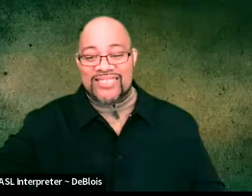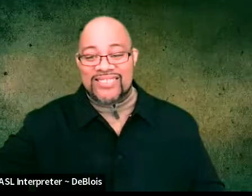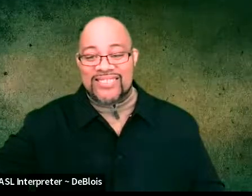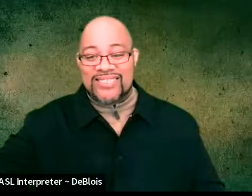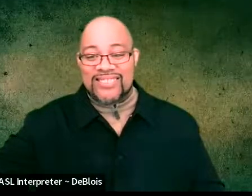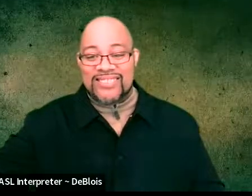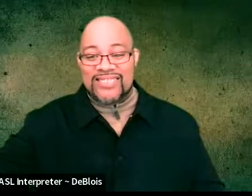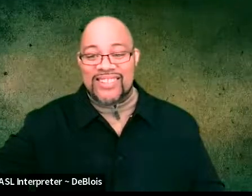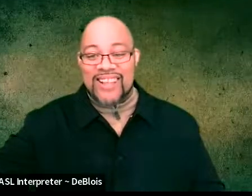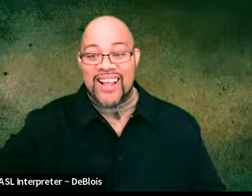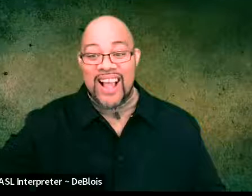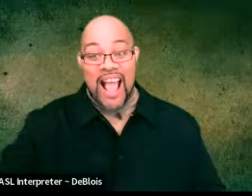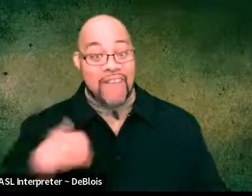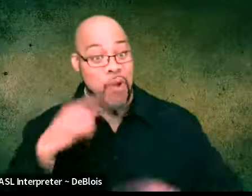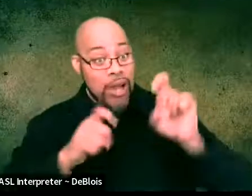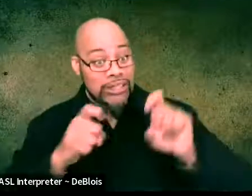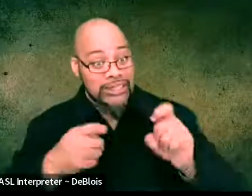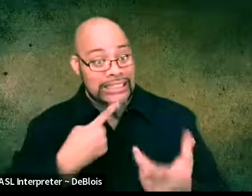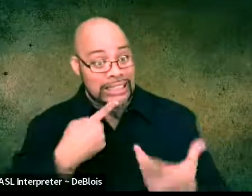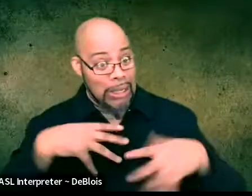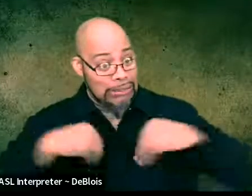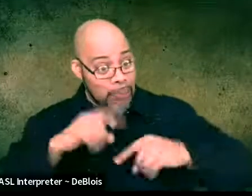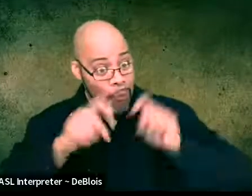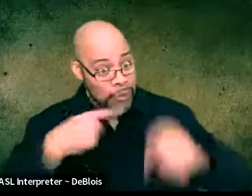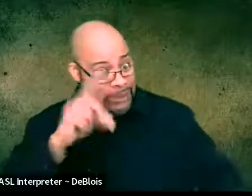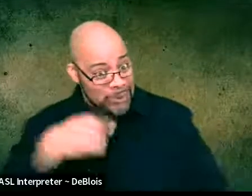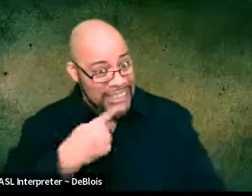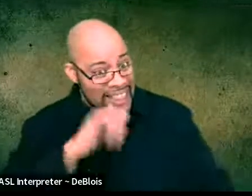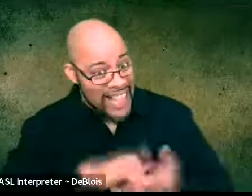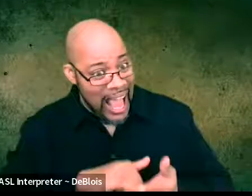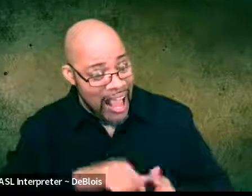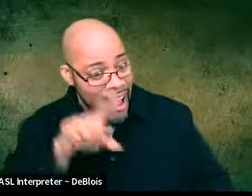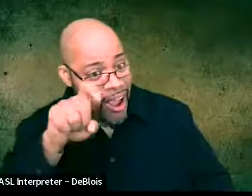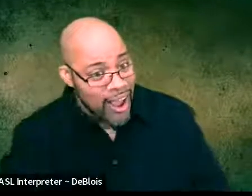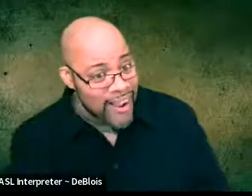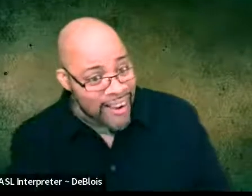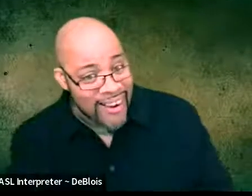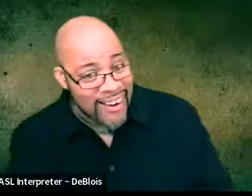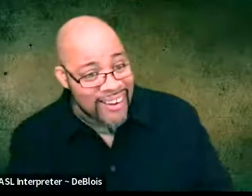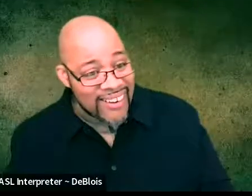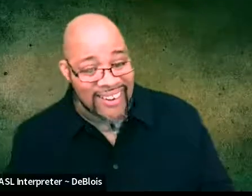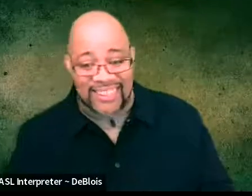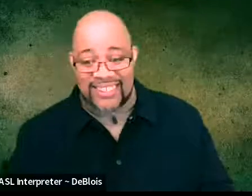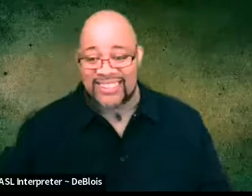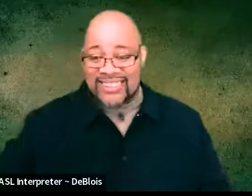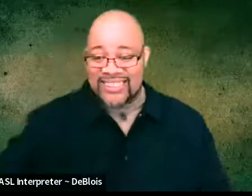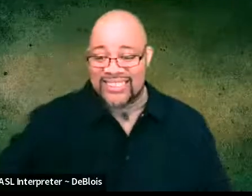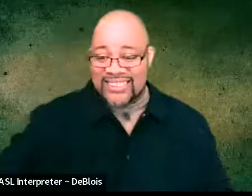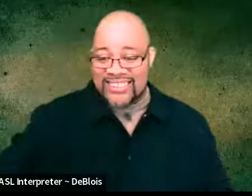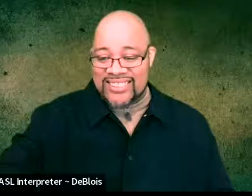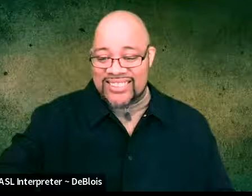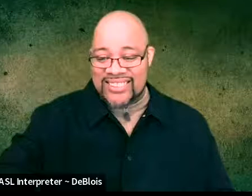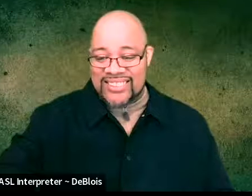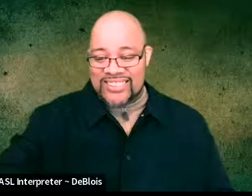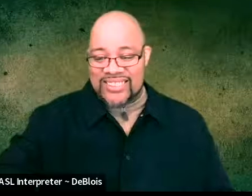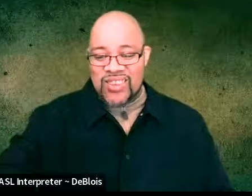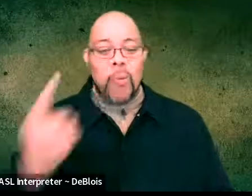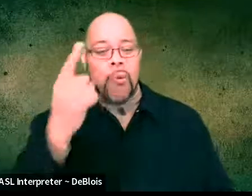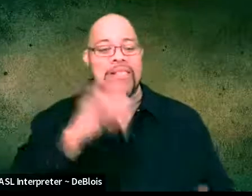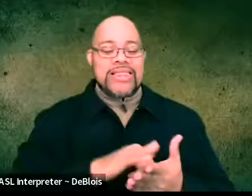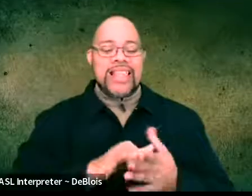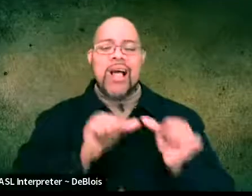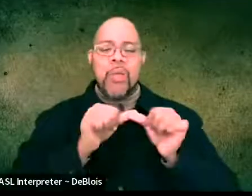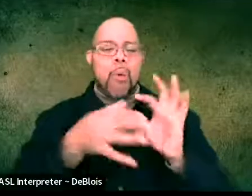oh, there's questions. Did we say we was taking questions? Did we say it's one that goes along